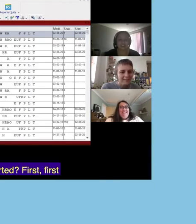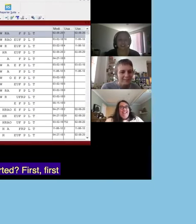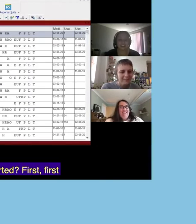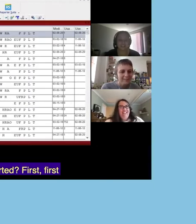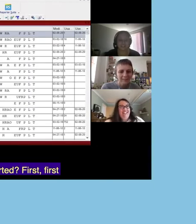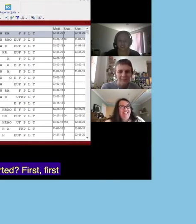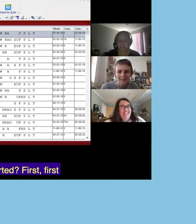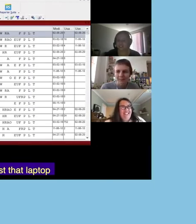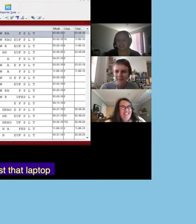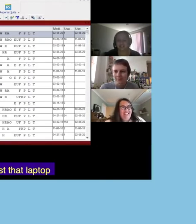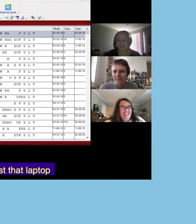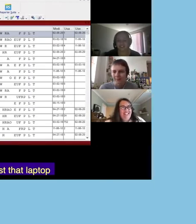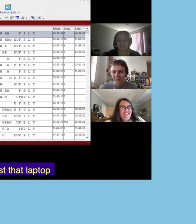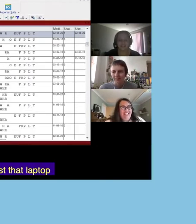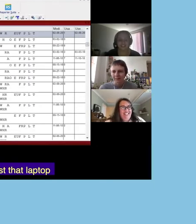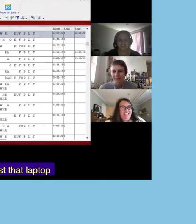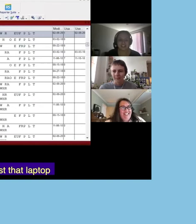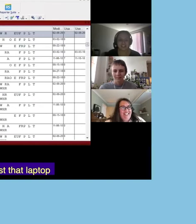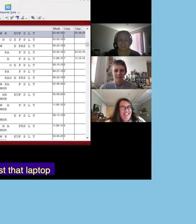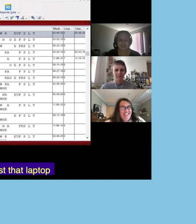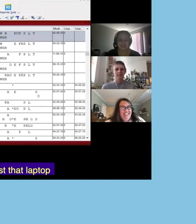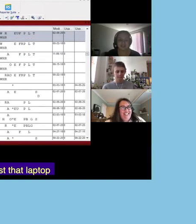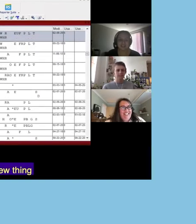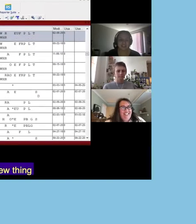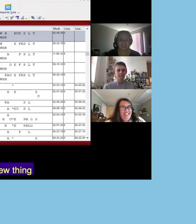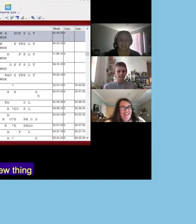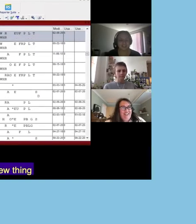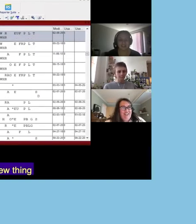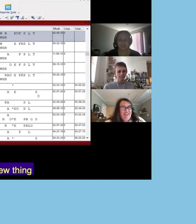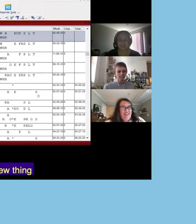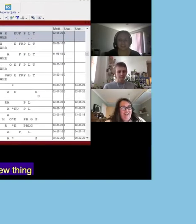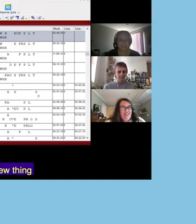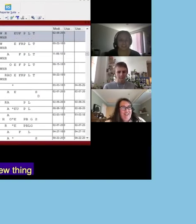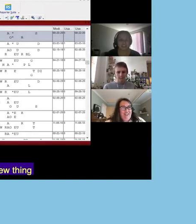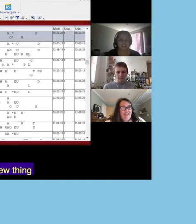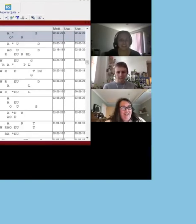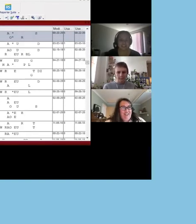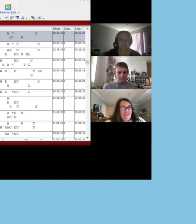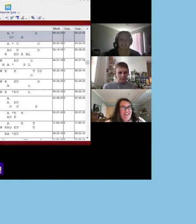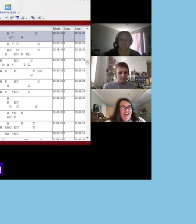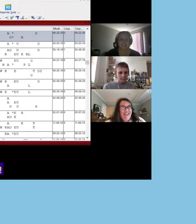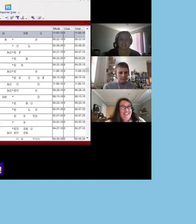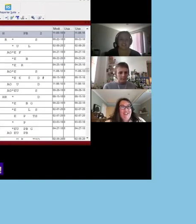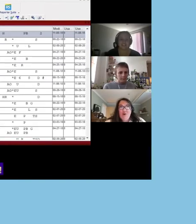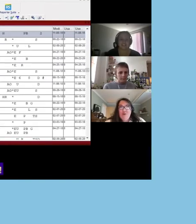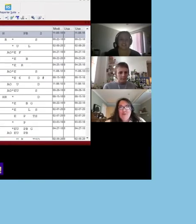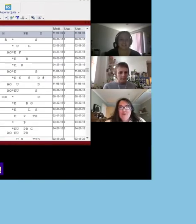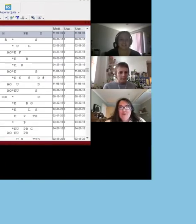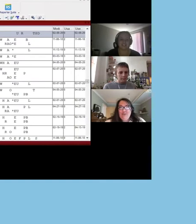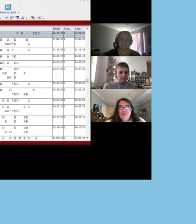first started, first, they're not the original. I lost that laptop and started the whole thing. I